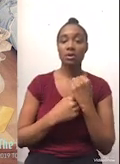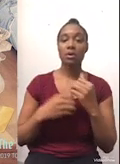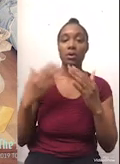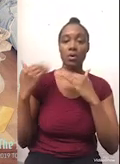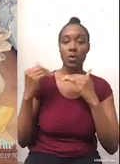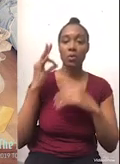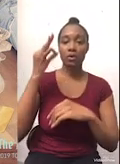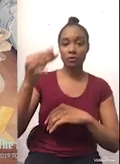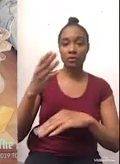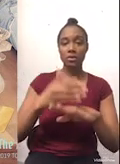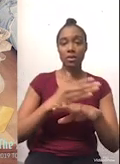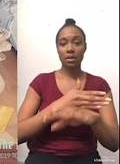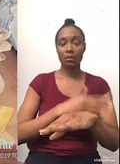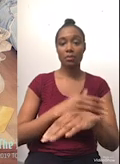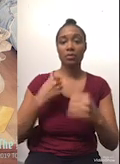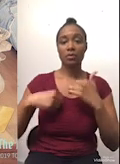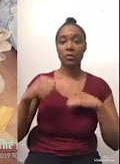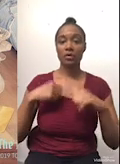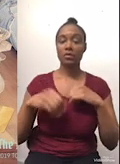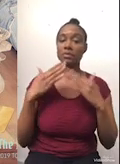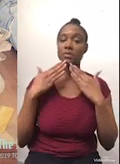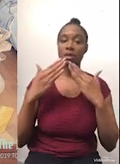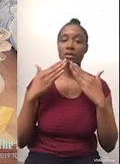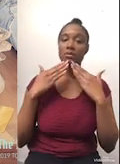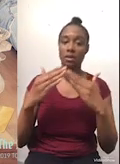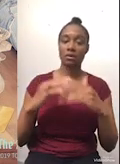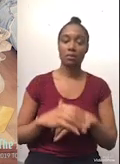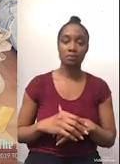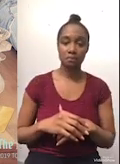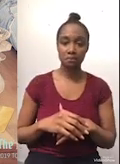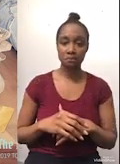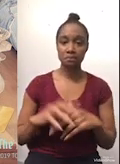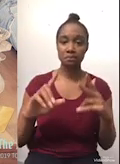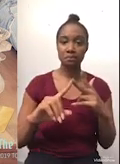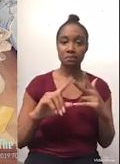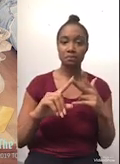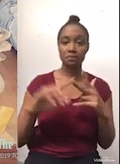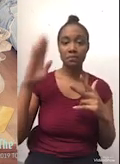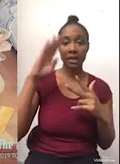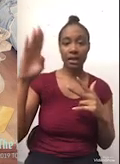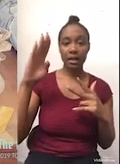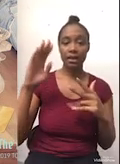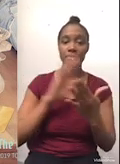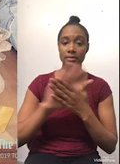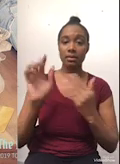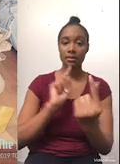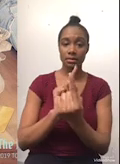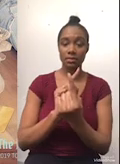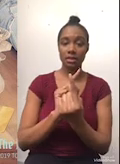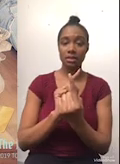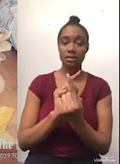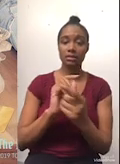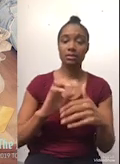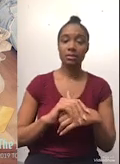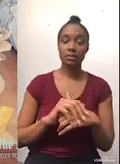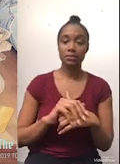Thank you in advance for cheering us on. Kogiel, hello everyone. Nice to meet you. Wait for